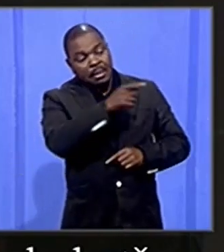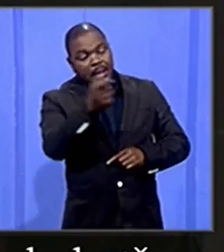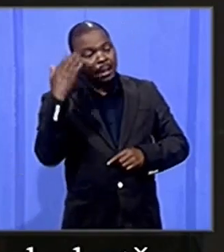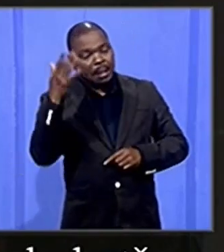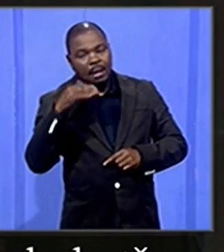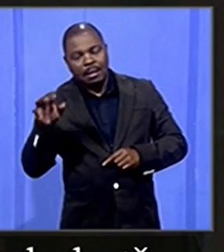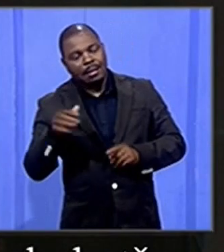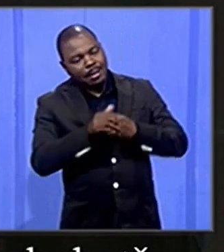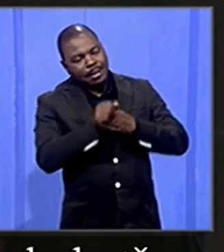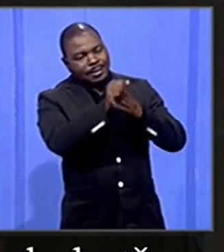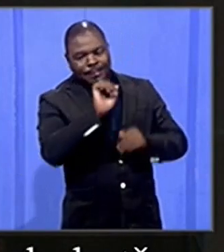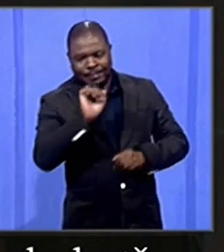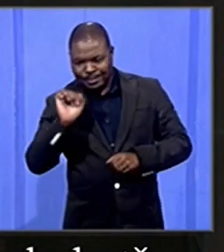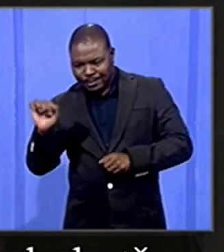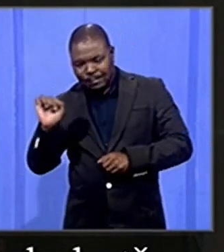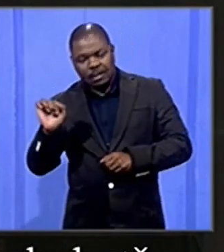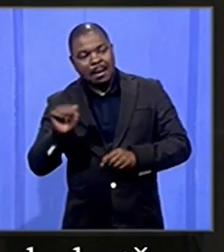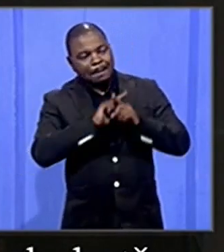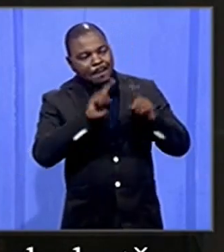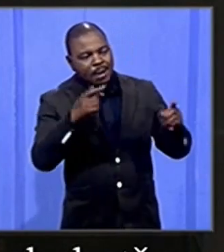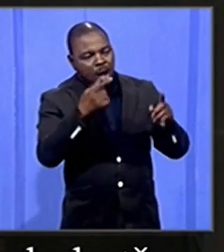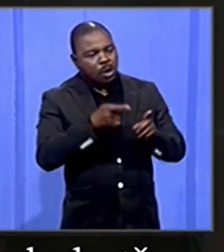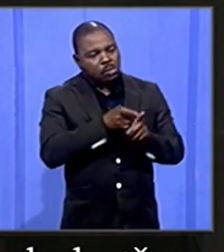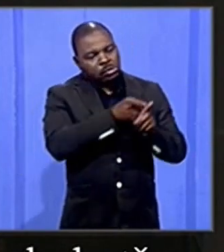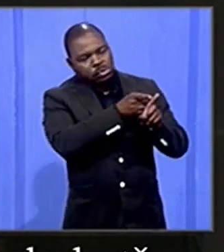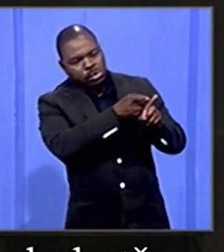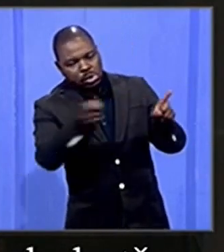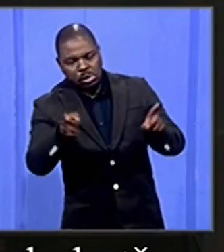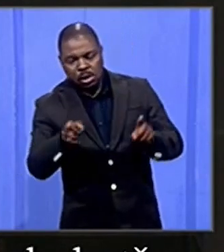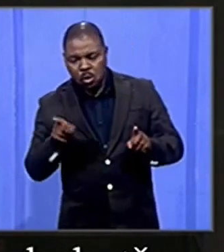but who had abandoned the cause of our people.